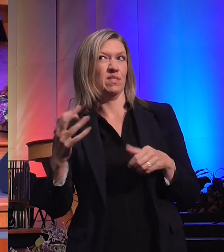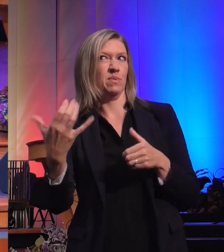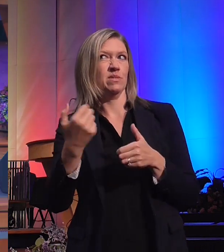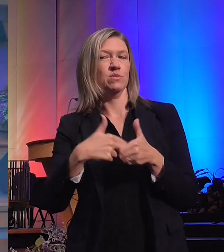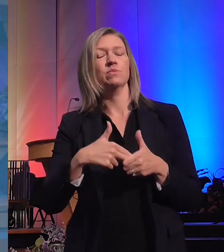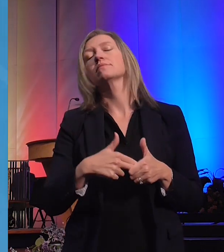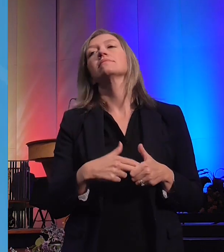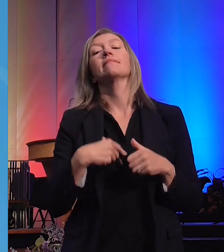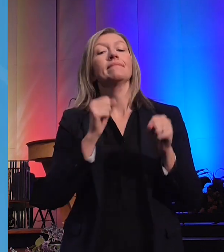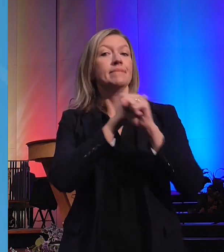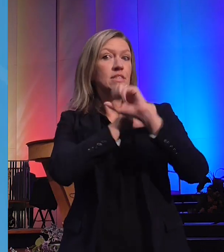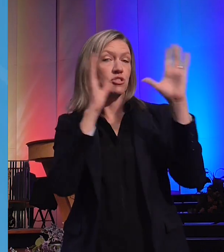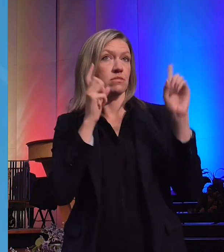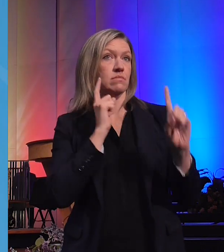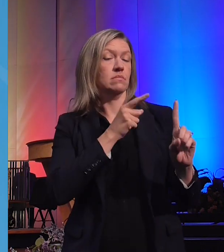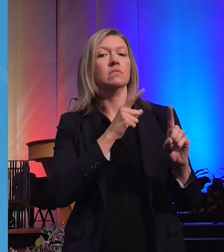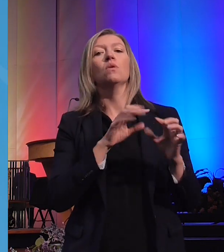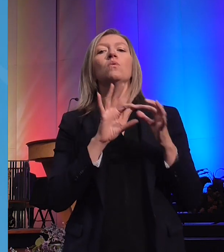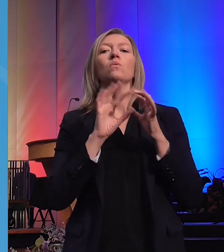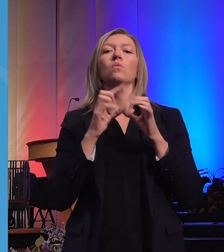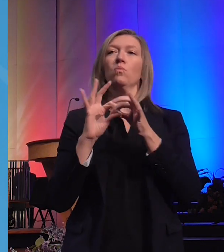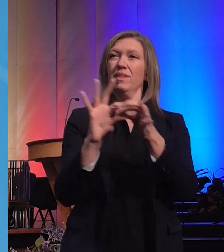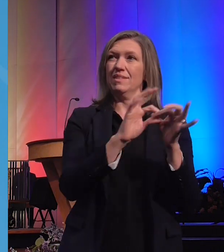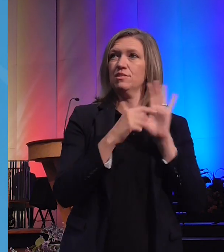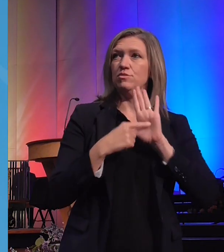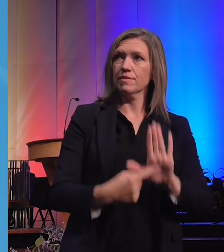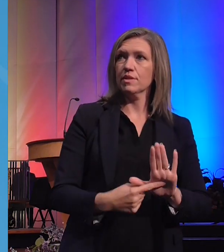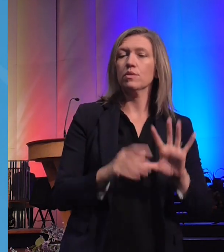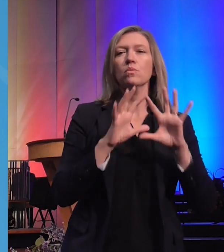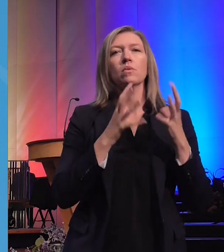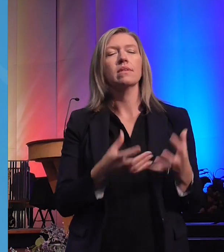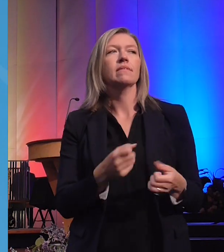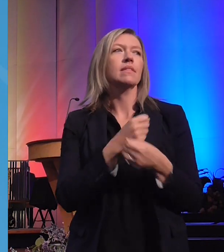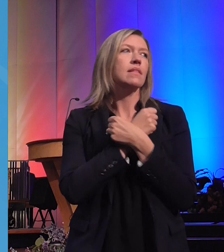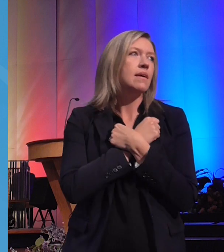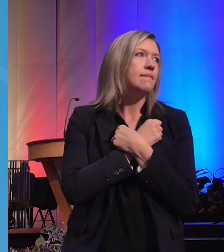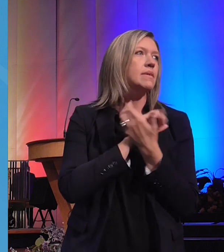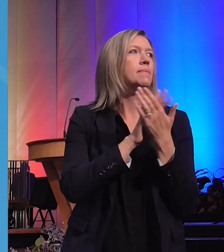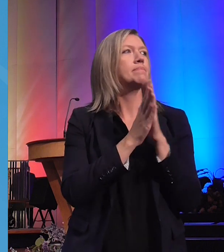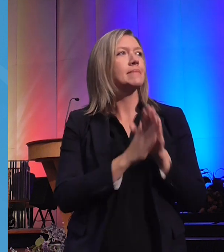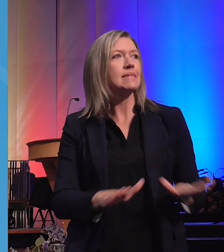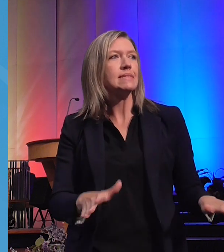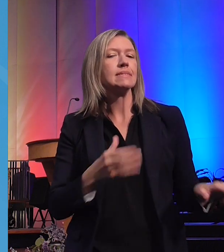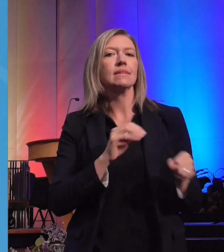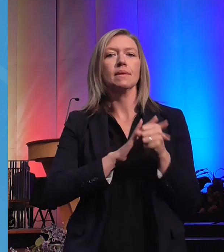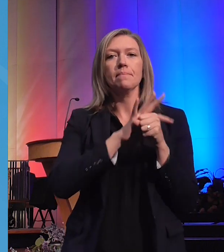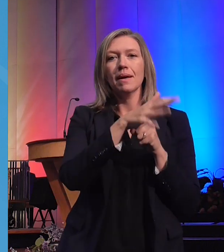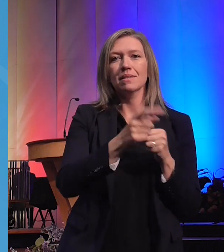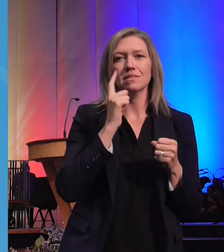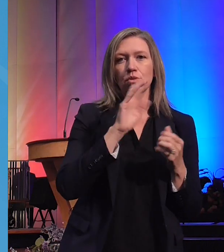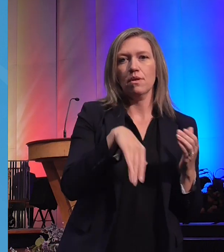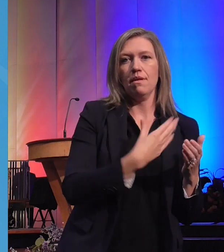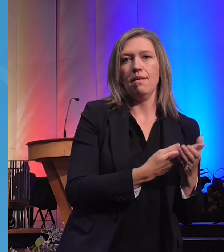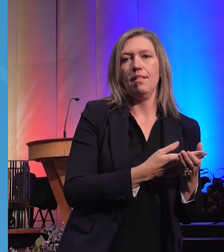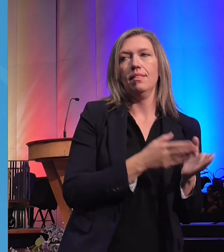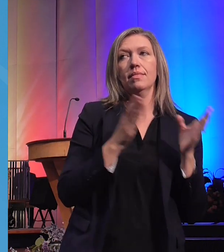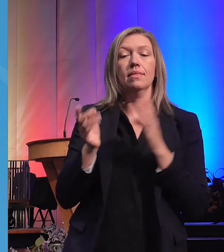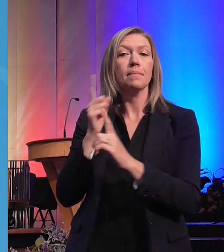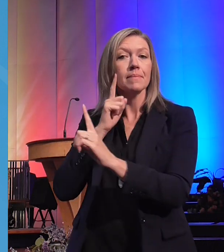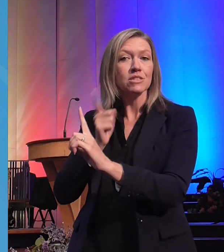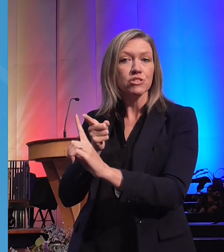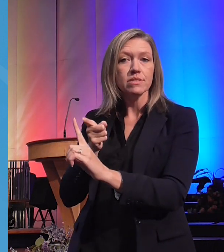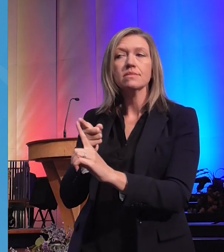me. Our vision: oneness revealed, a world of love, peace, and abundance for all. And our